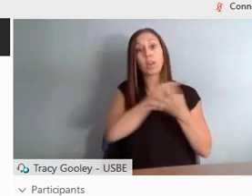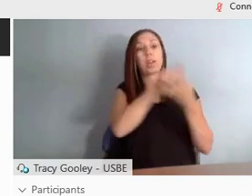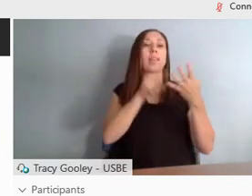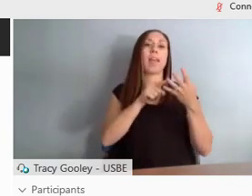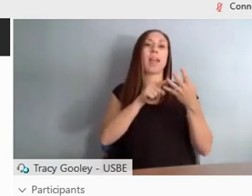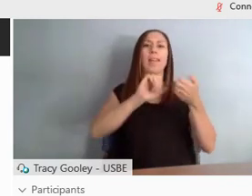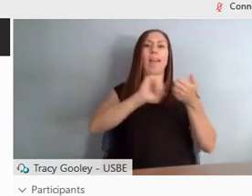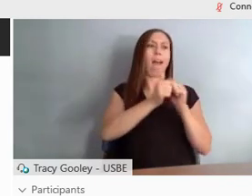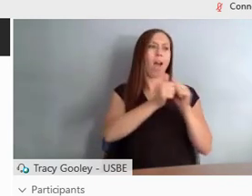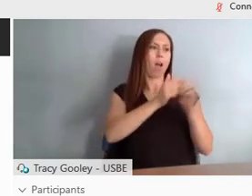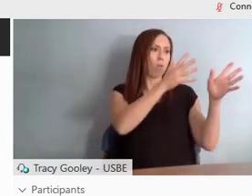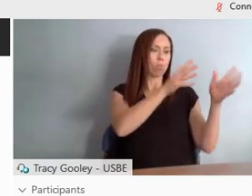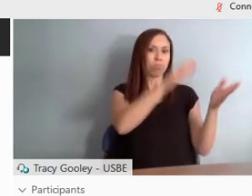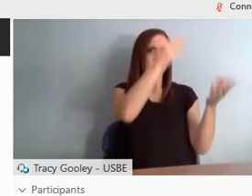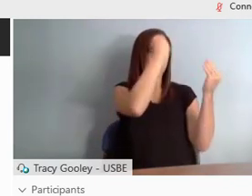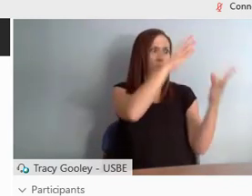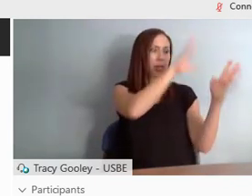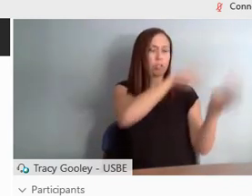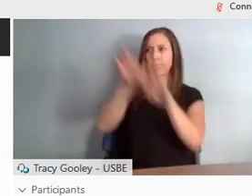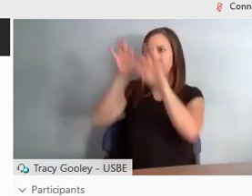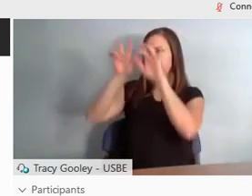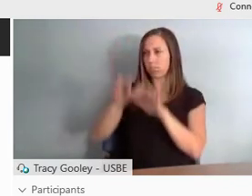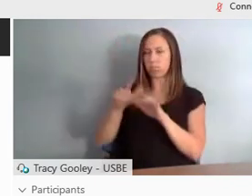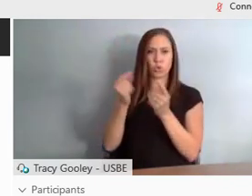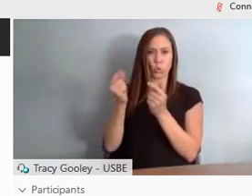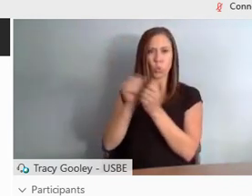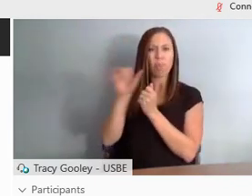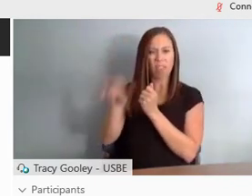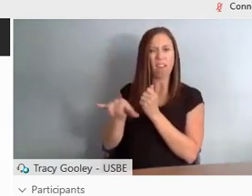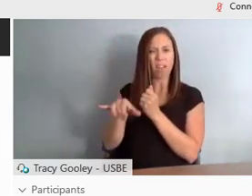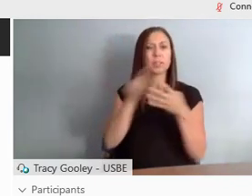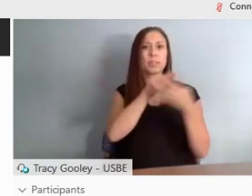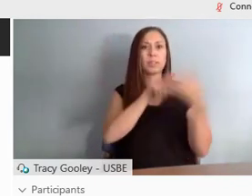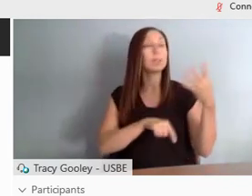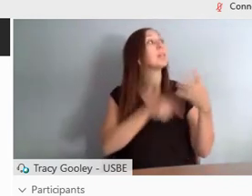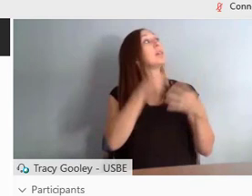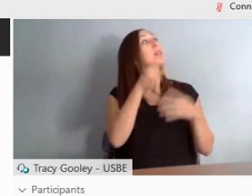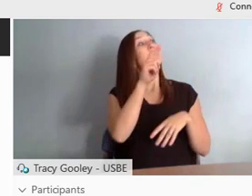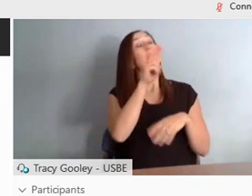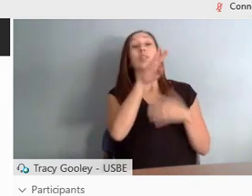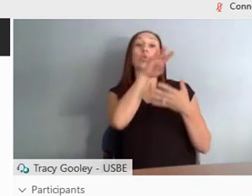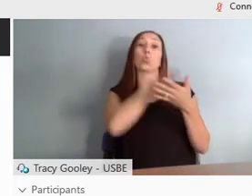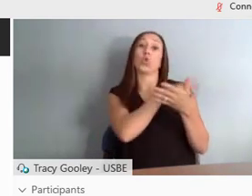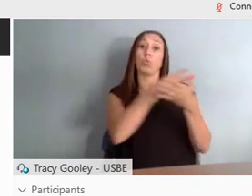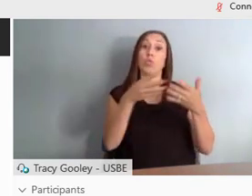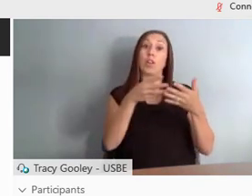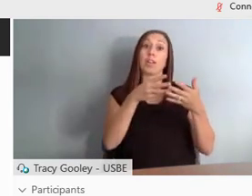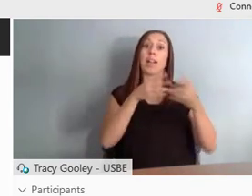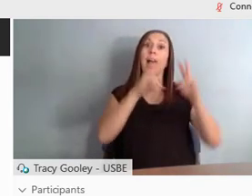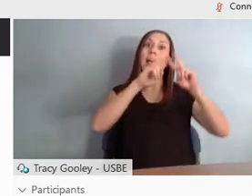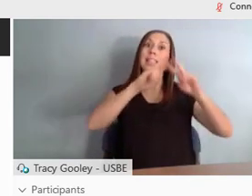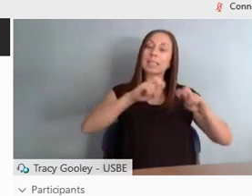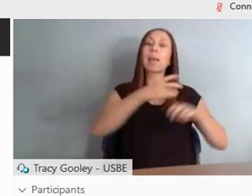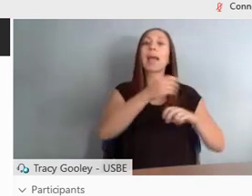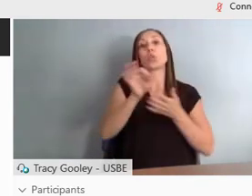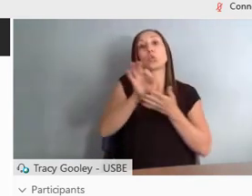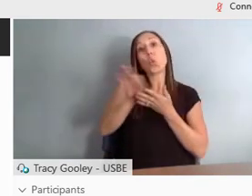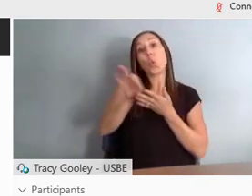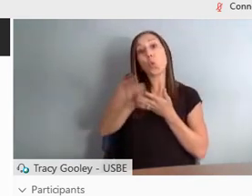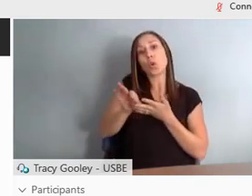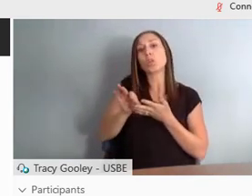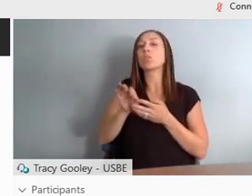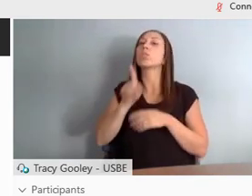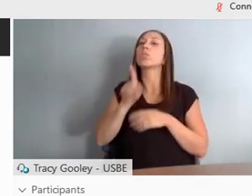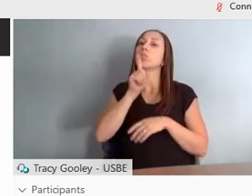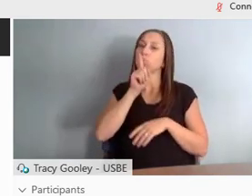entry procedures. So the other thing is this rubric assessment and scoring guide should hopefully be